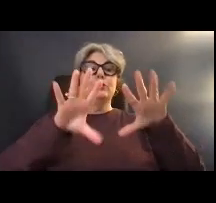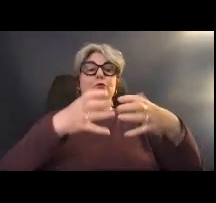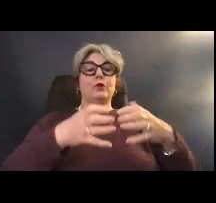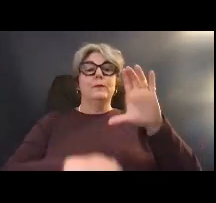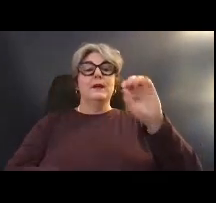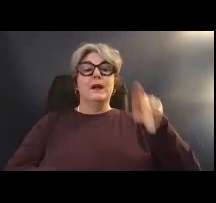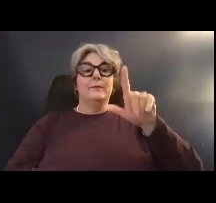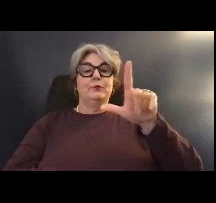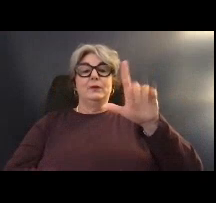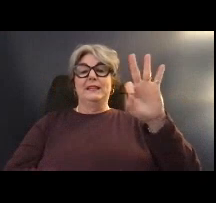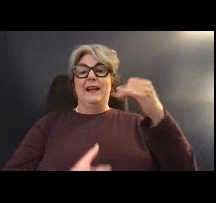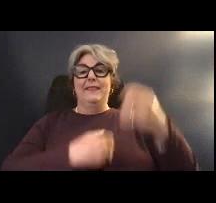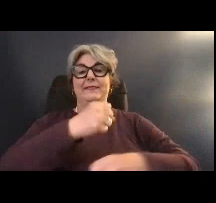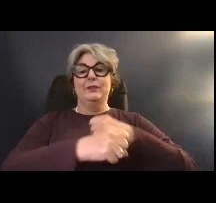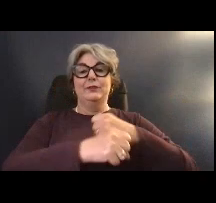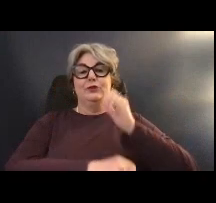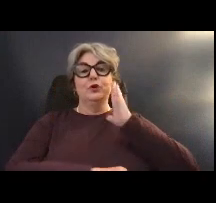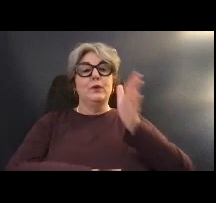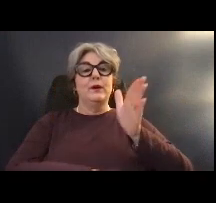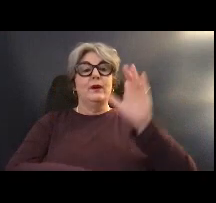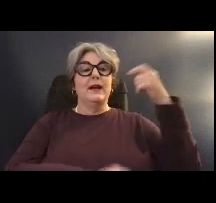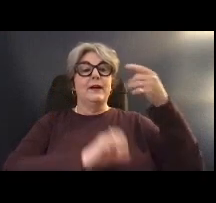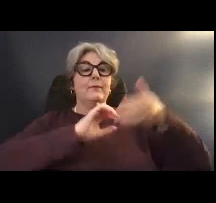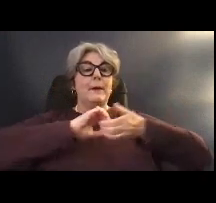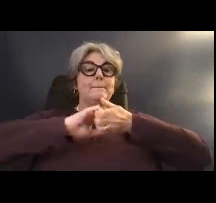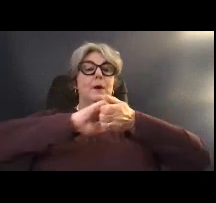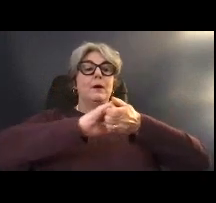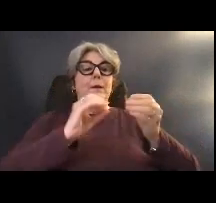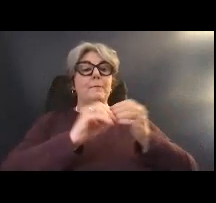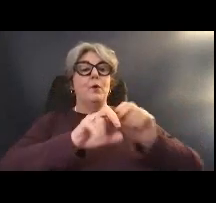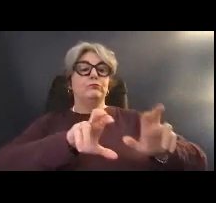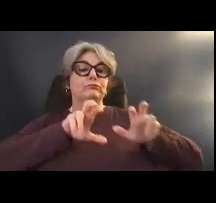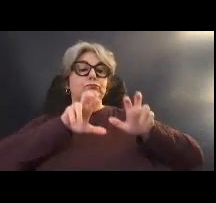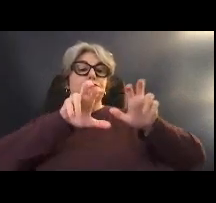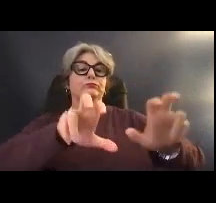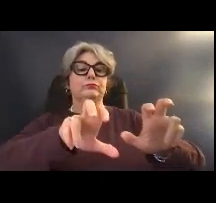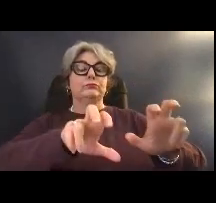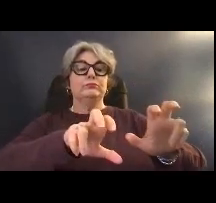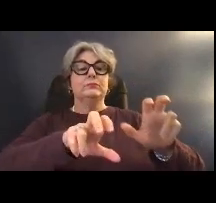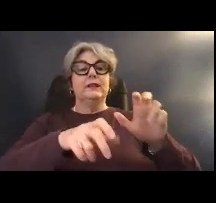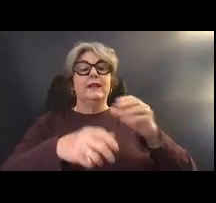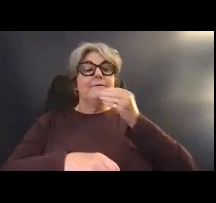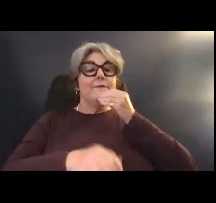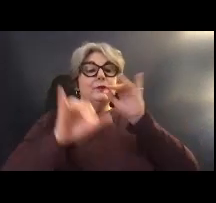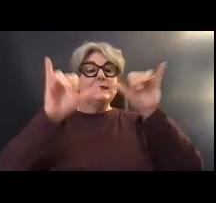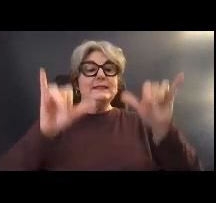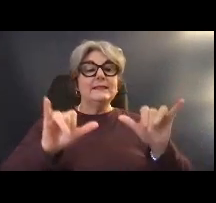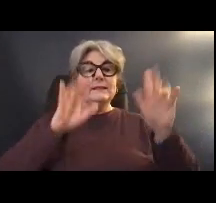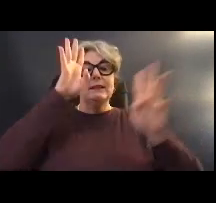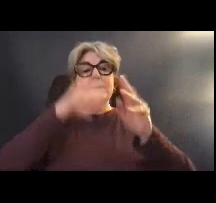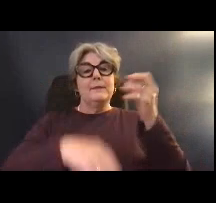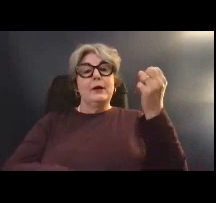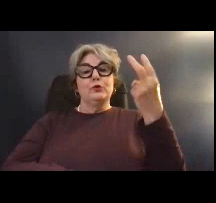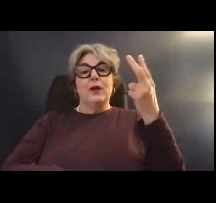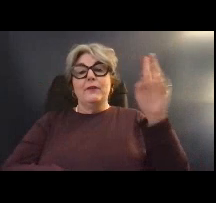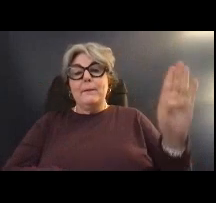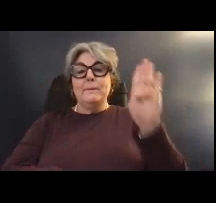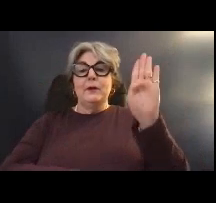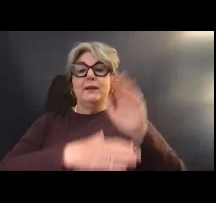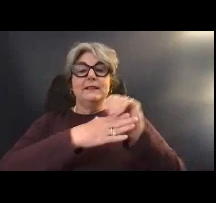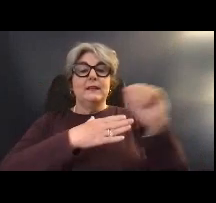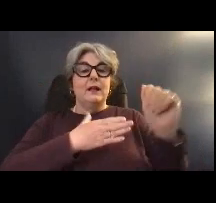COP29 later this year. Government partners have increased investment in climate smart agriculture and food systems innovation by $12 billion,